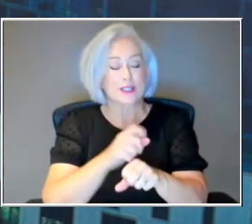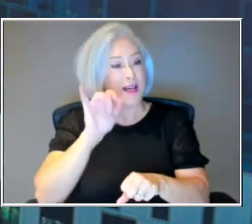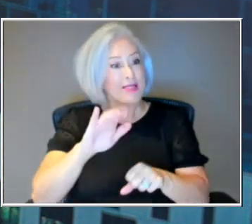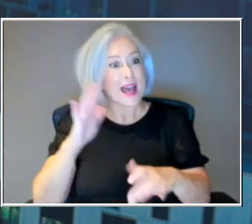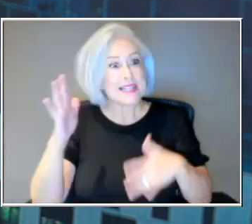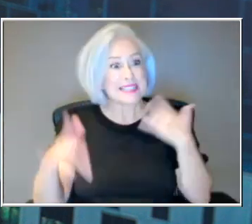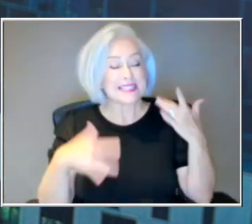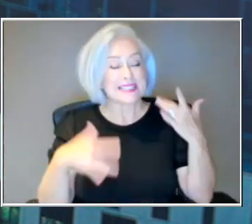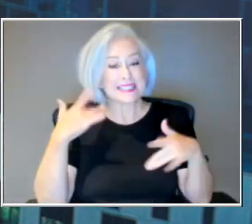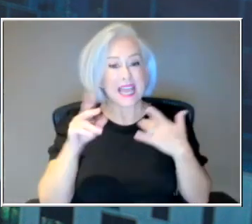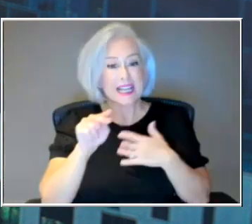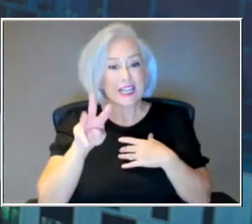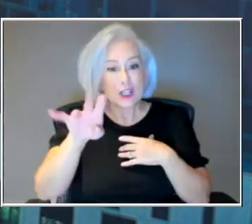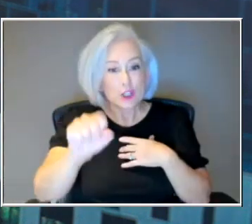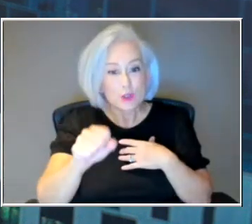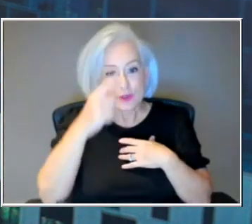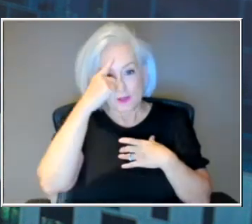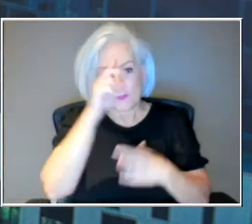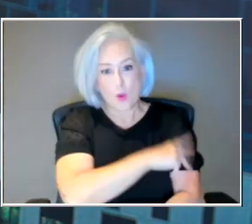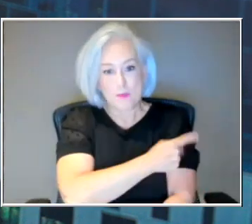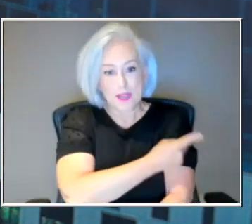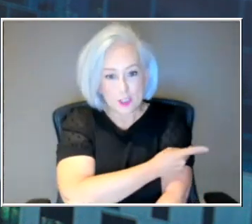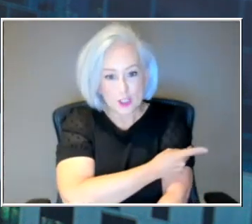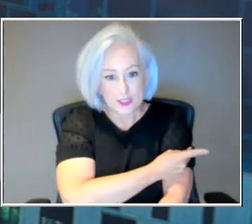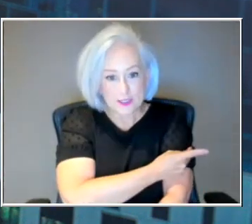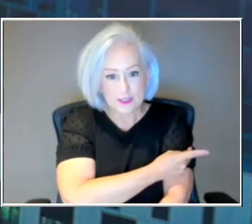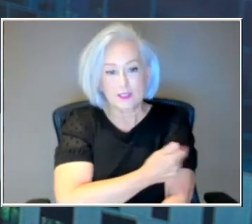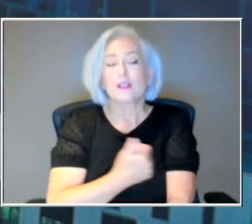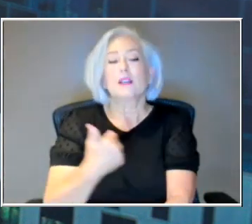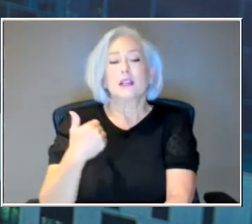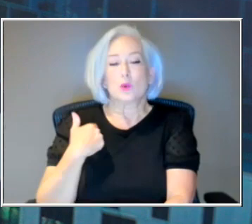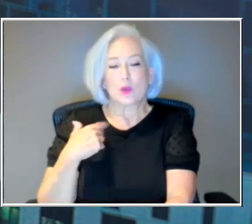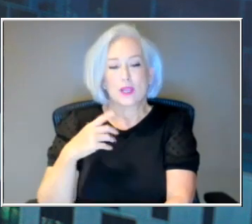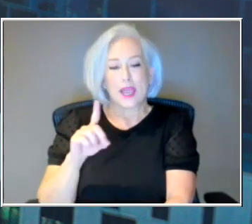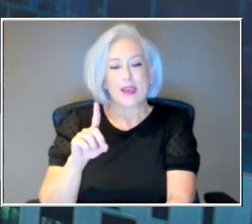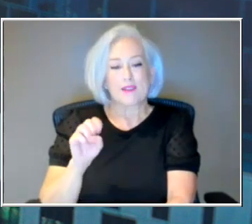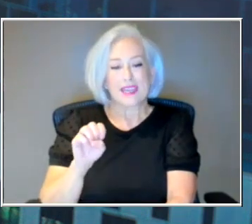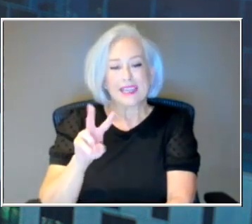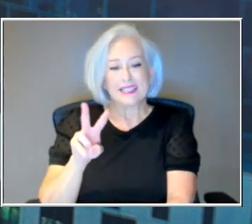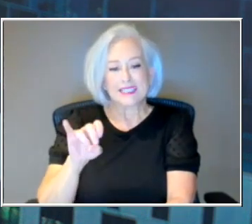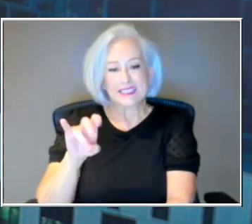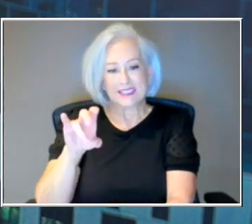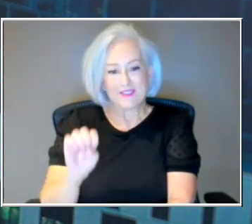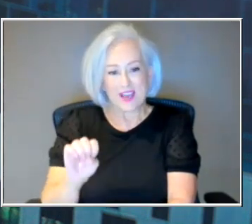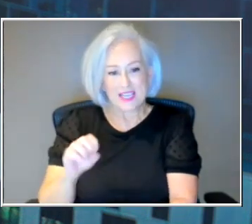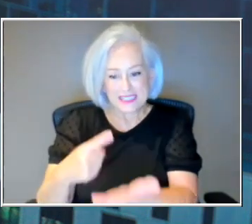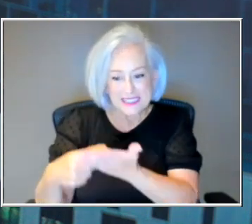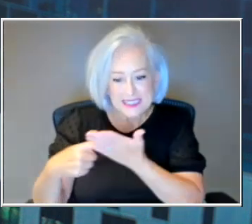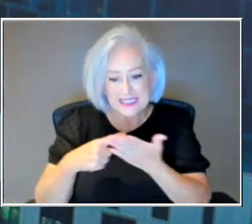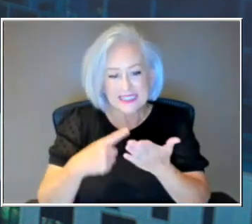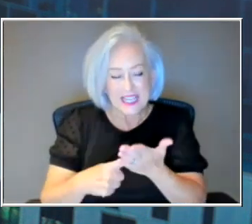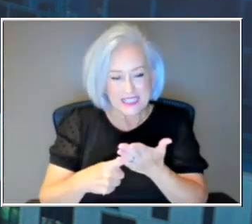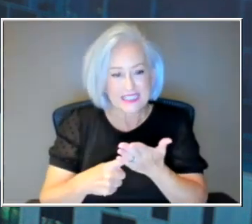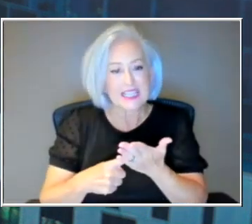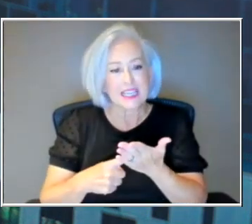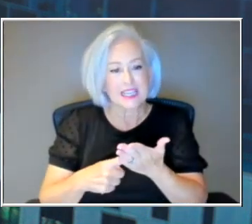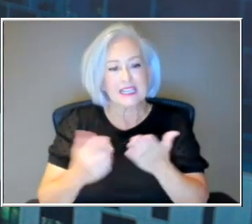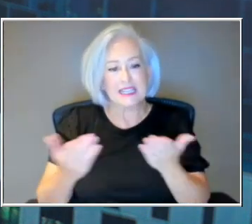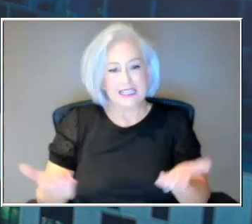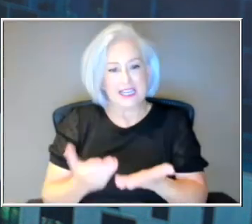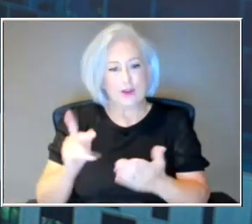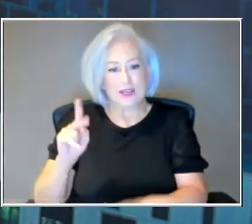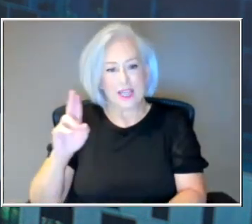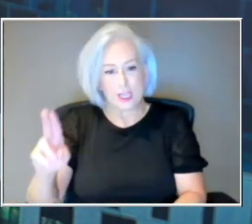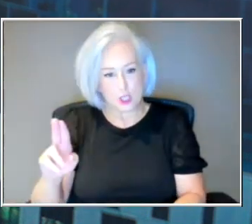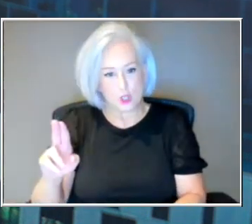a particular device that we're discussing amongst the health system here about implementing for recovery of fine motor function